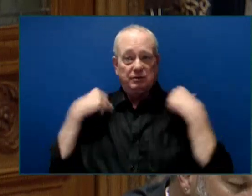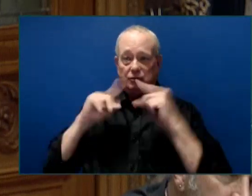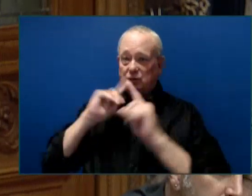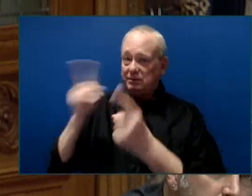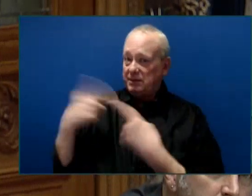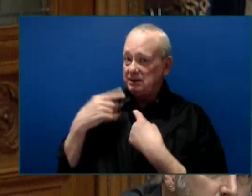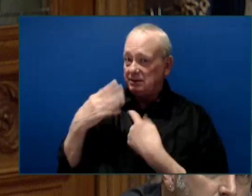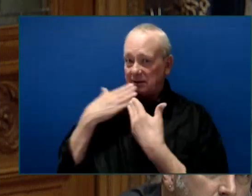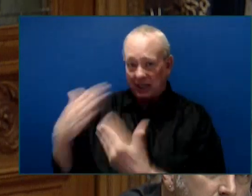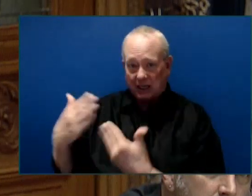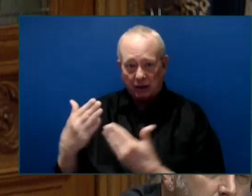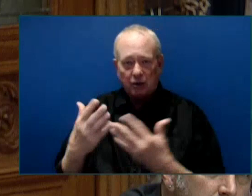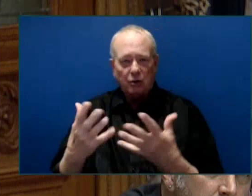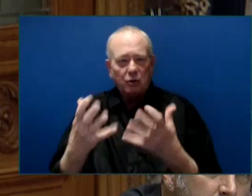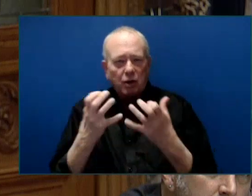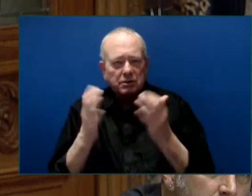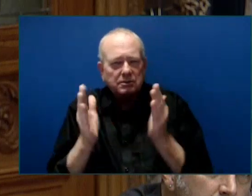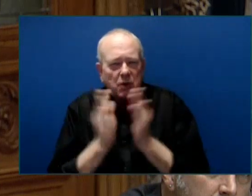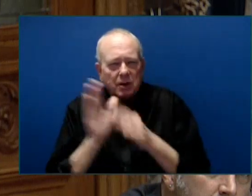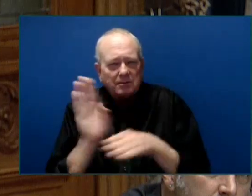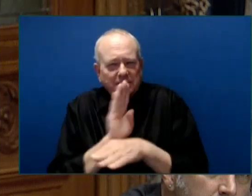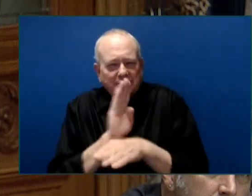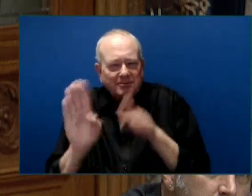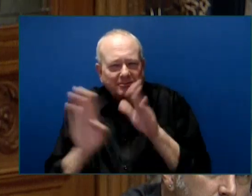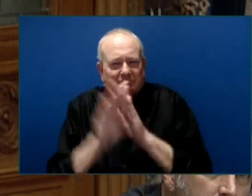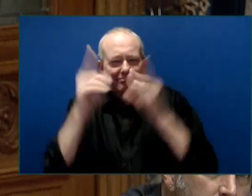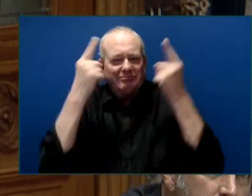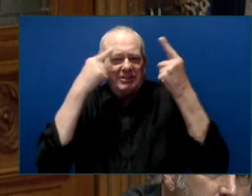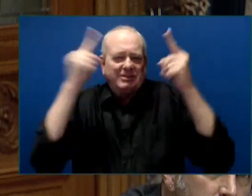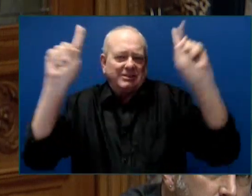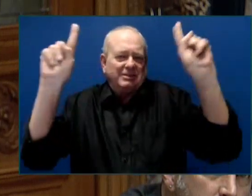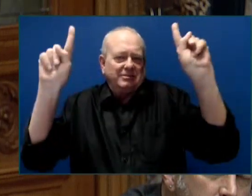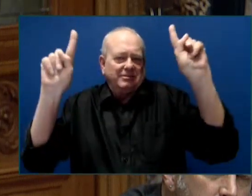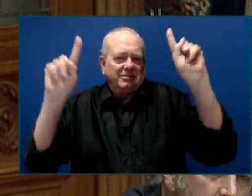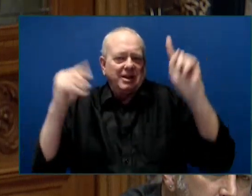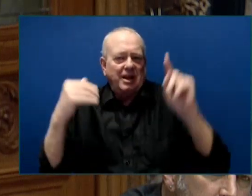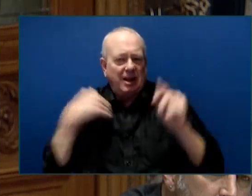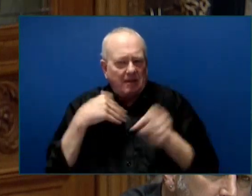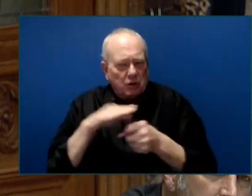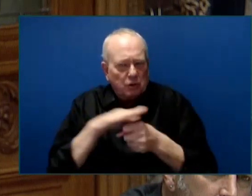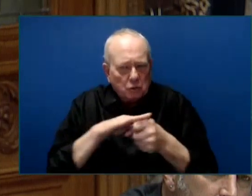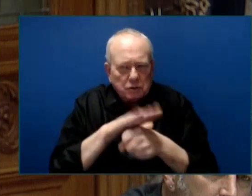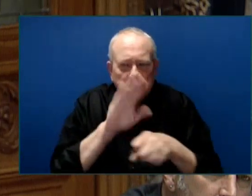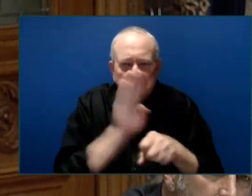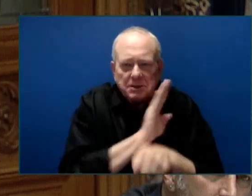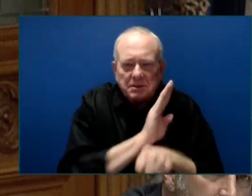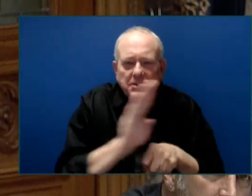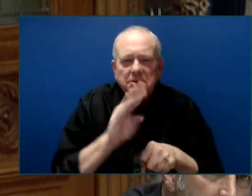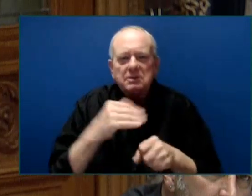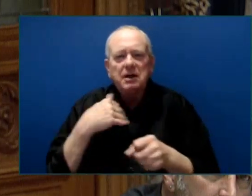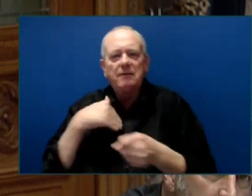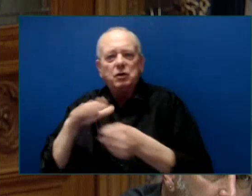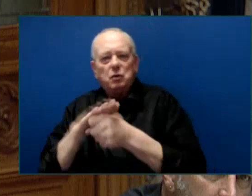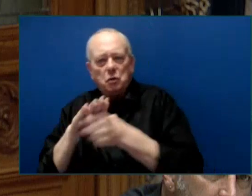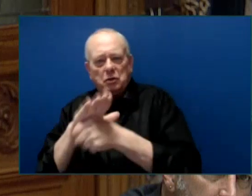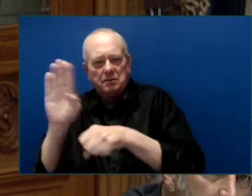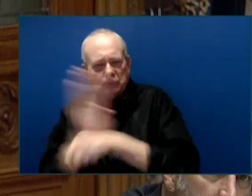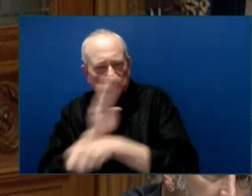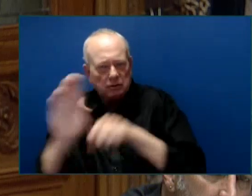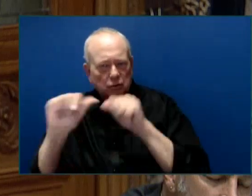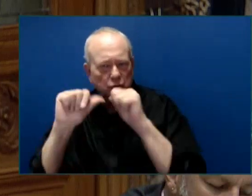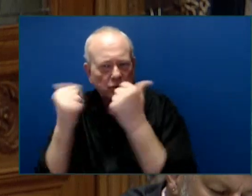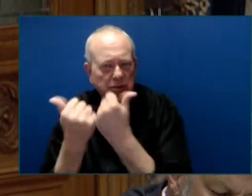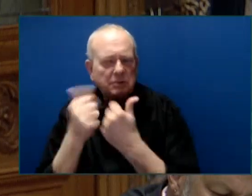And so there are local businesses, local business associations, chambers of commerce that have been really working towards solutions that would help